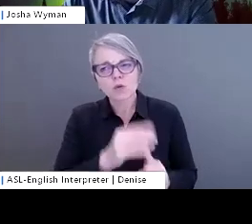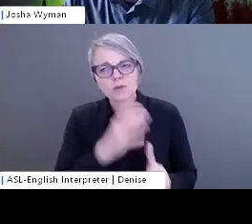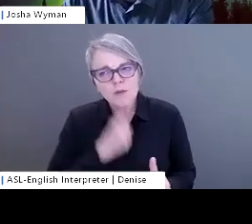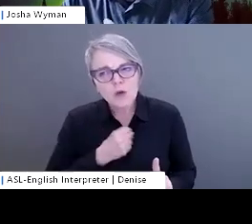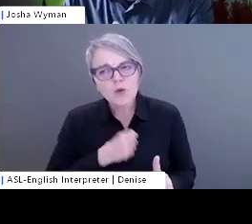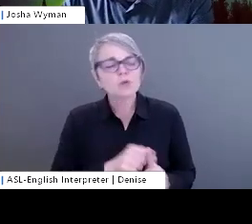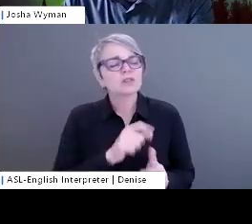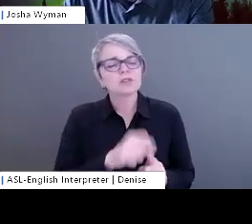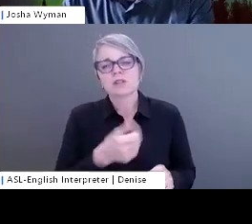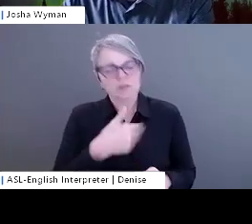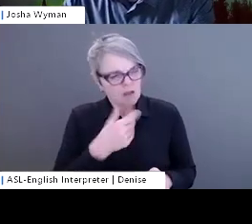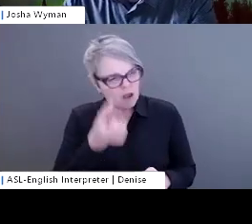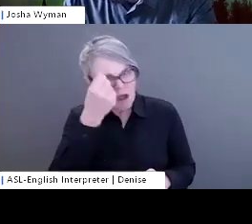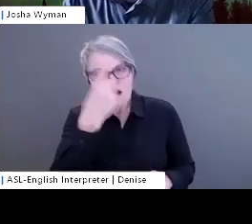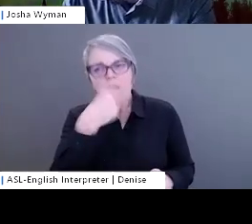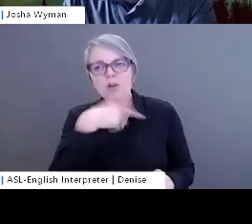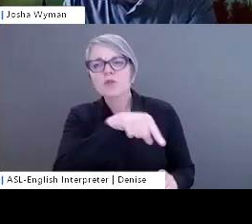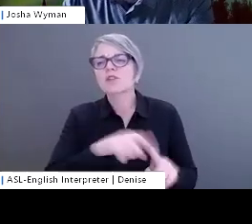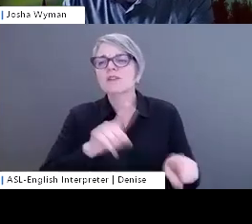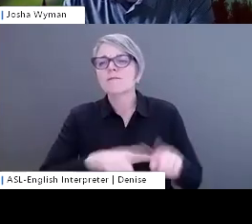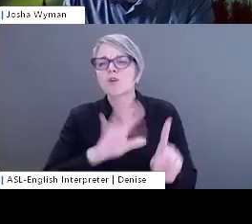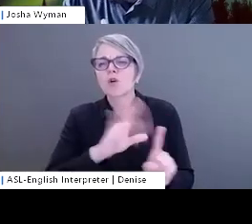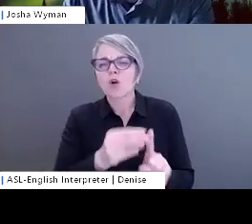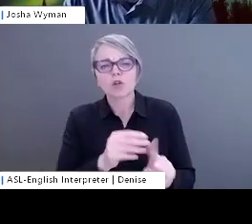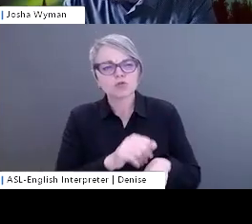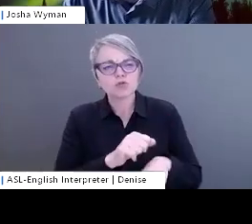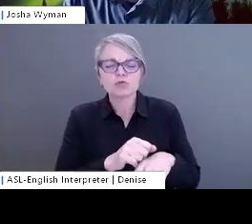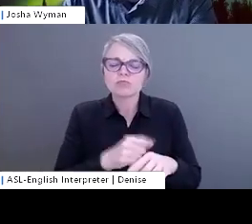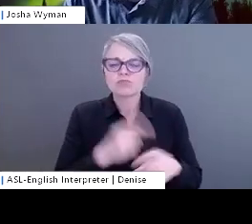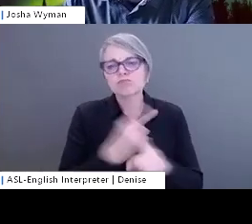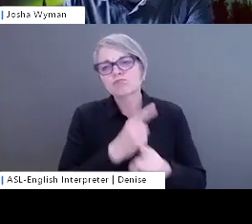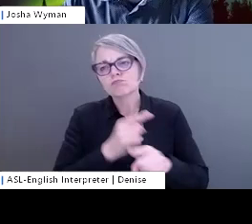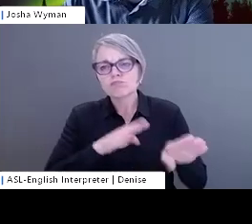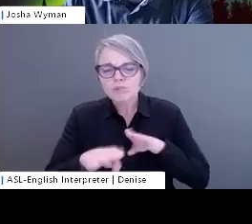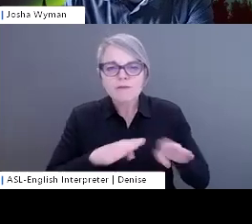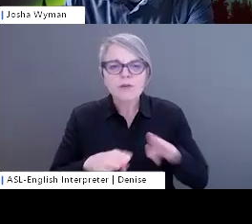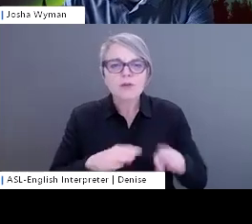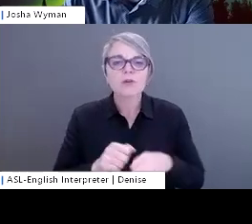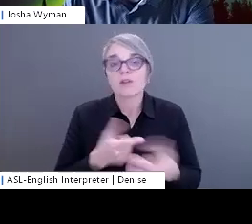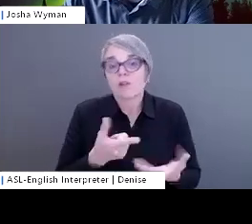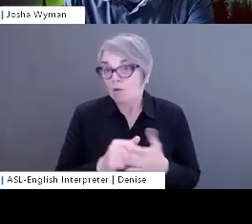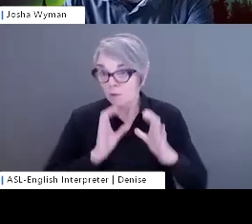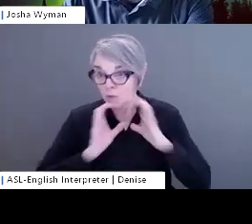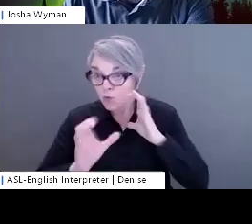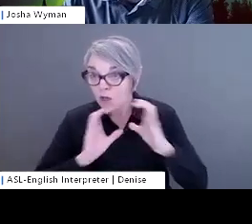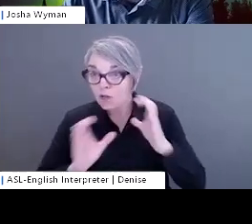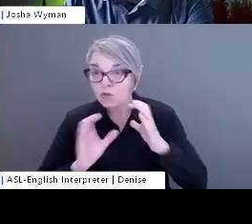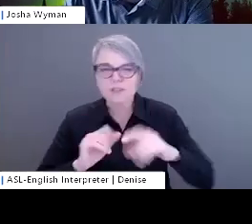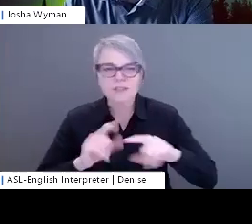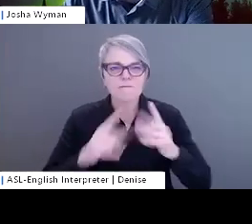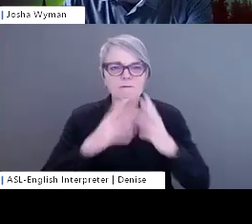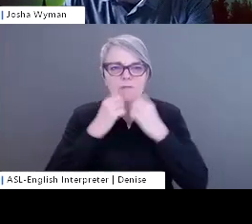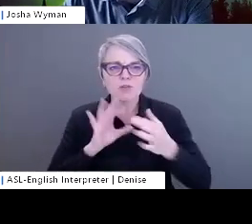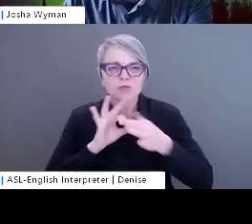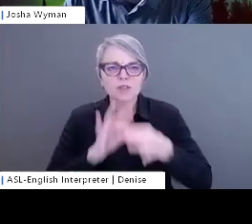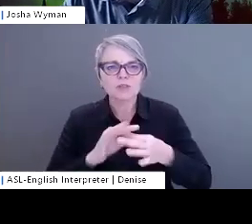cultural norms, values, as well as differences in things like communication is also essential. Having a supportive and